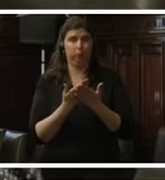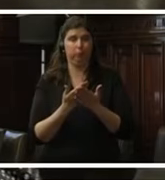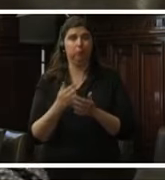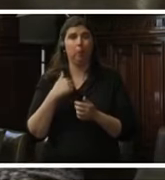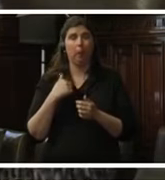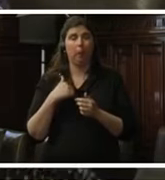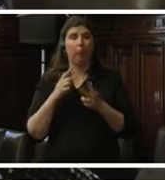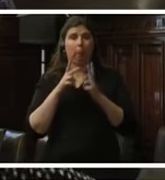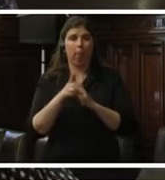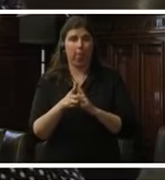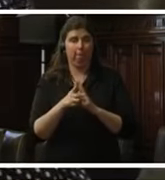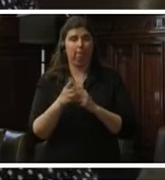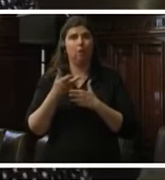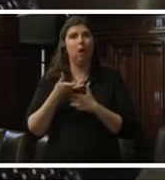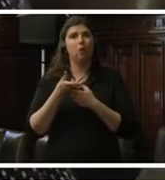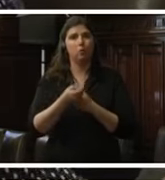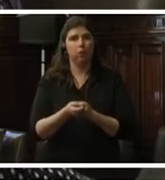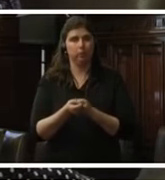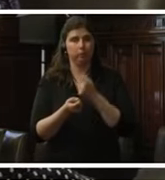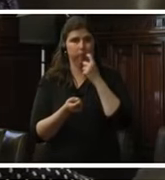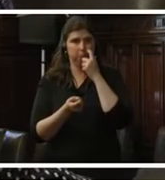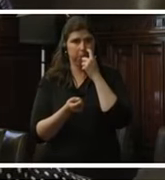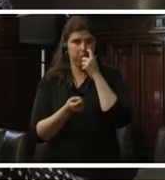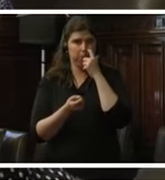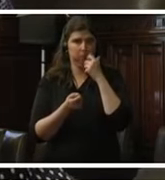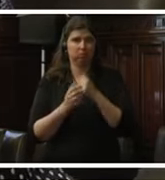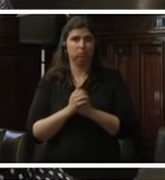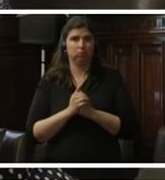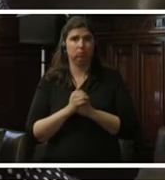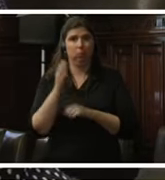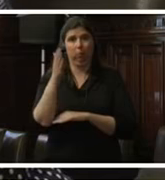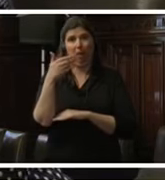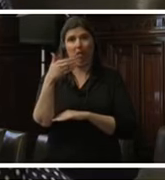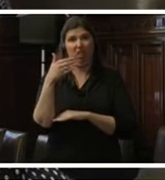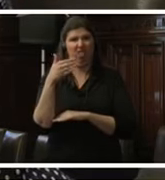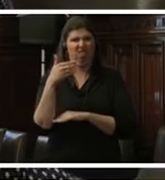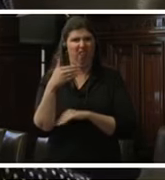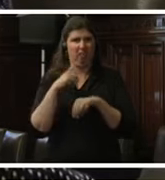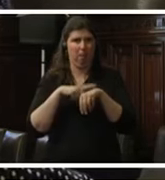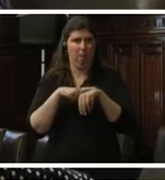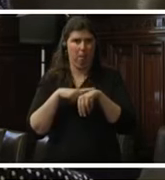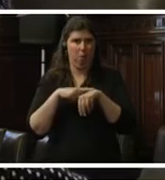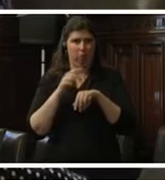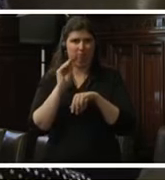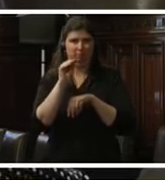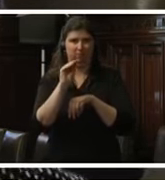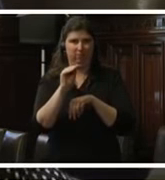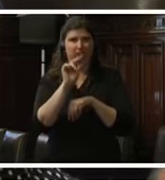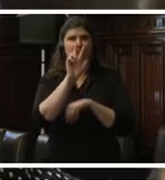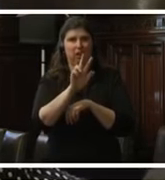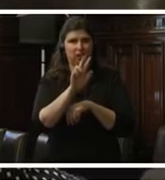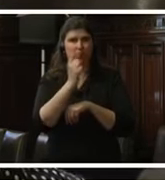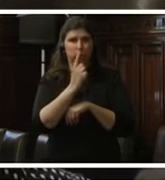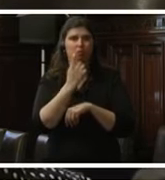with time flags, five, three minutes, and one minute. And with that being